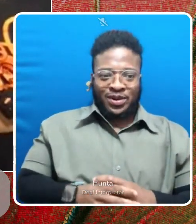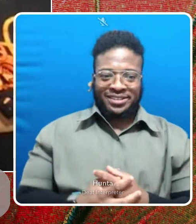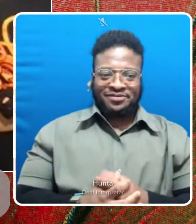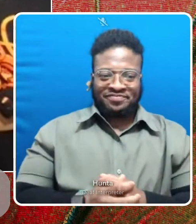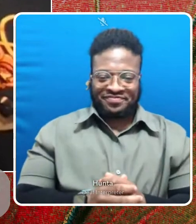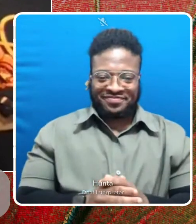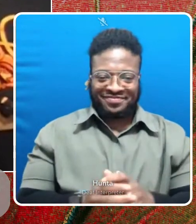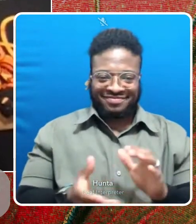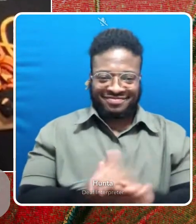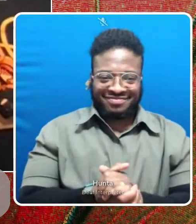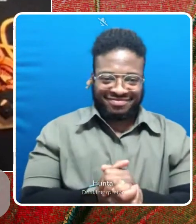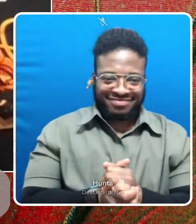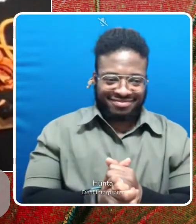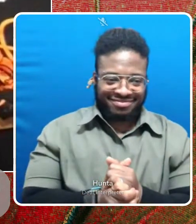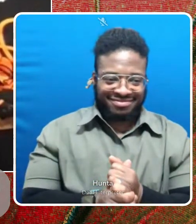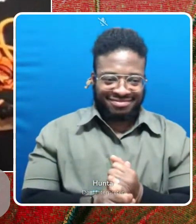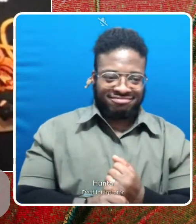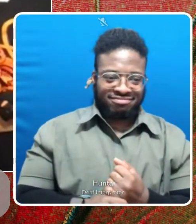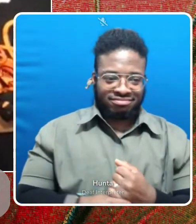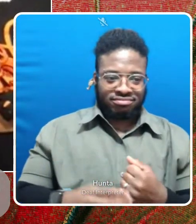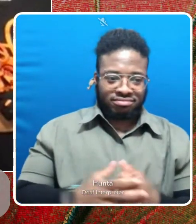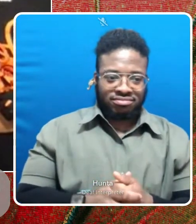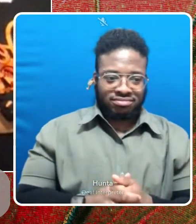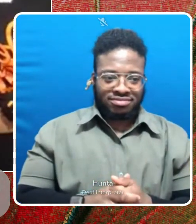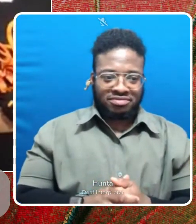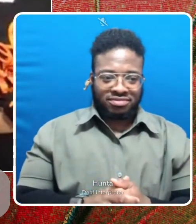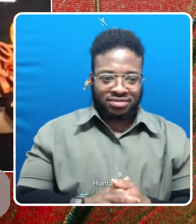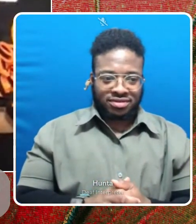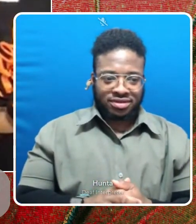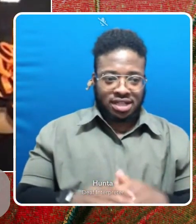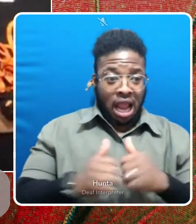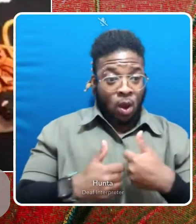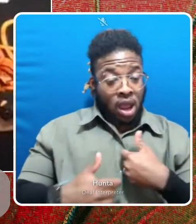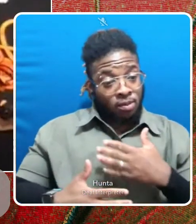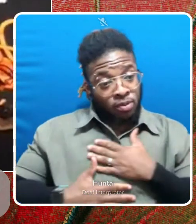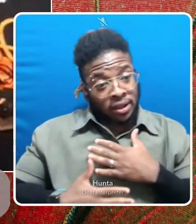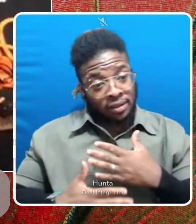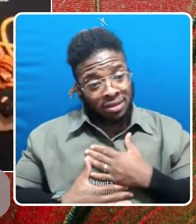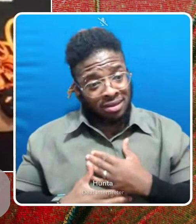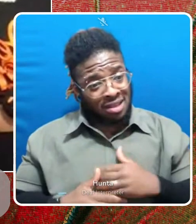This is how I breathe. This is how I get free. Sound check 1, 2.